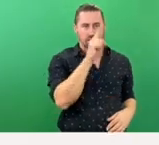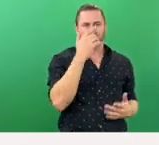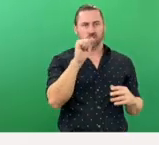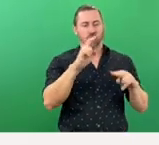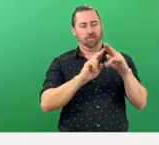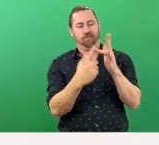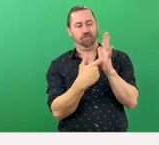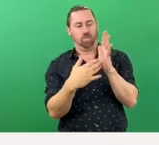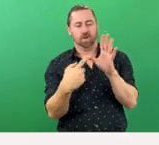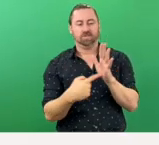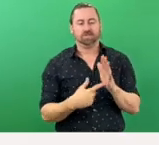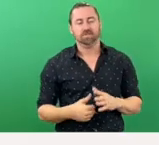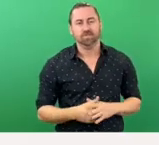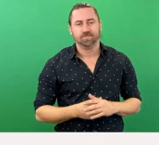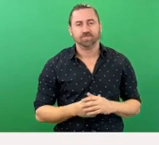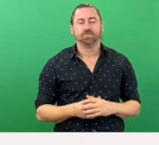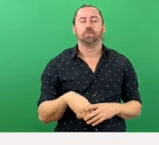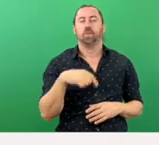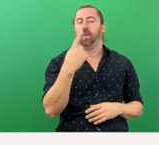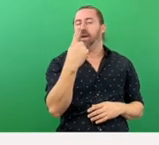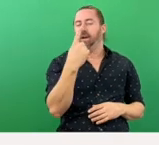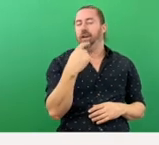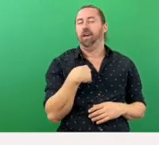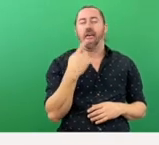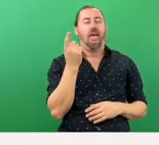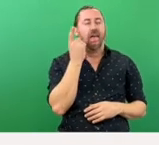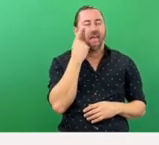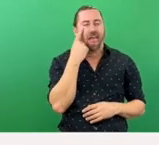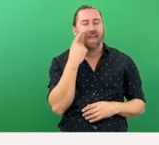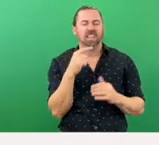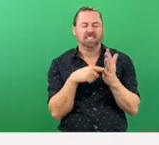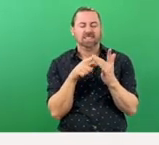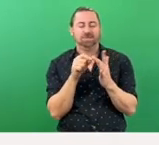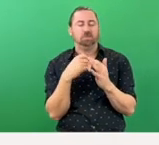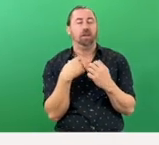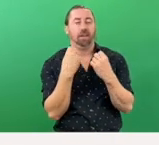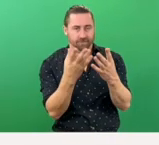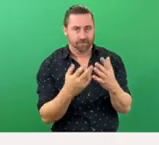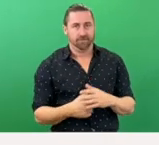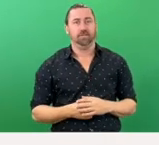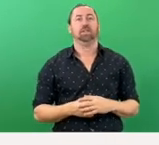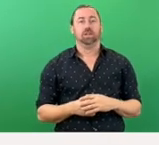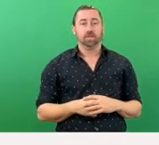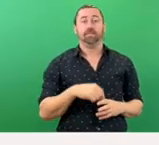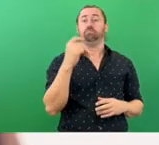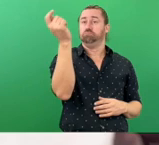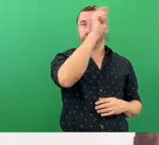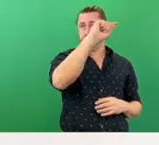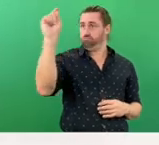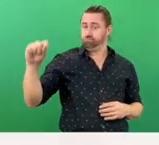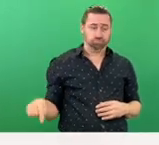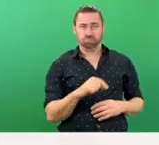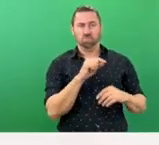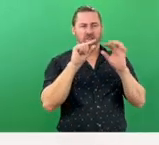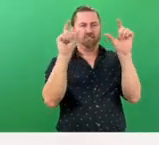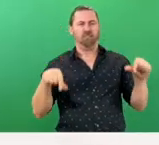drawing on. One of the tricks and techniques I like to use is to have people begin by drawing out